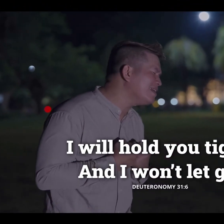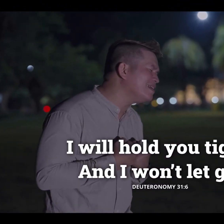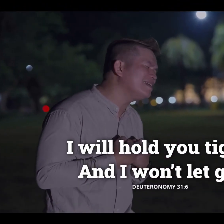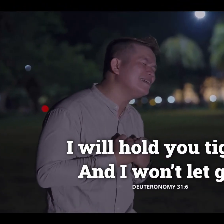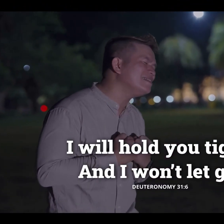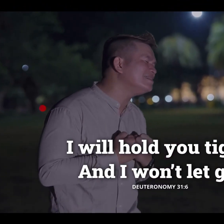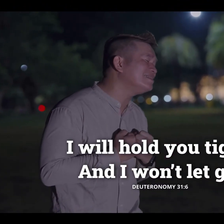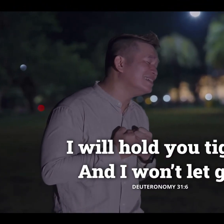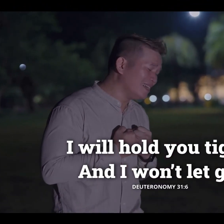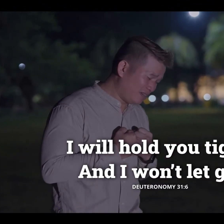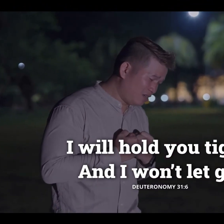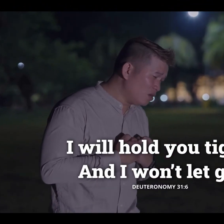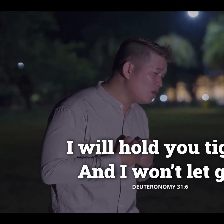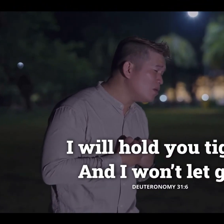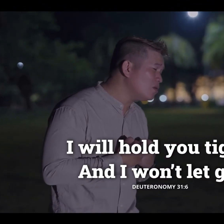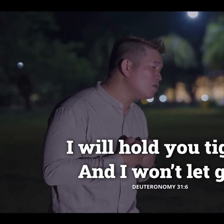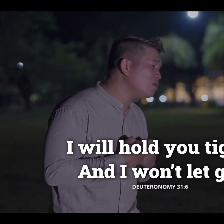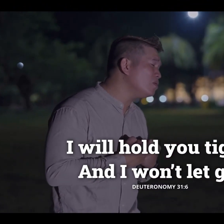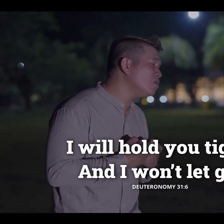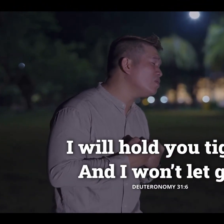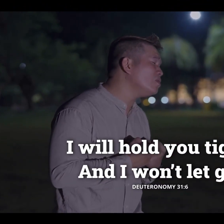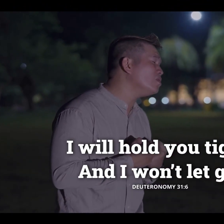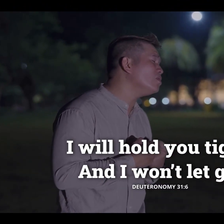Won't let go.